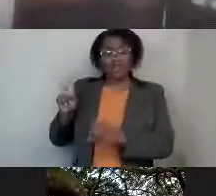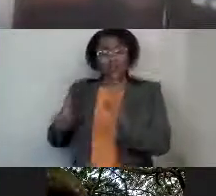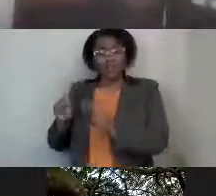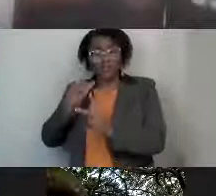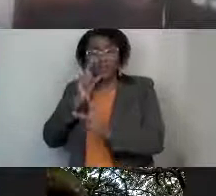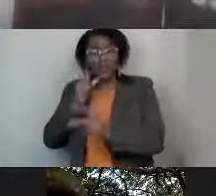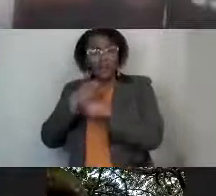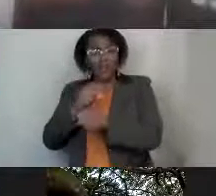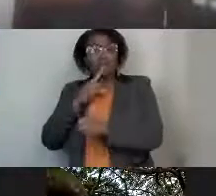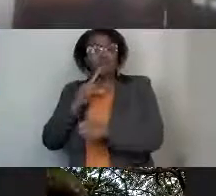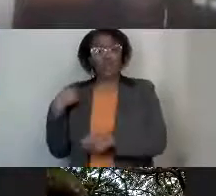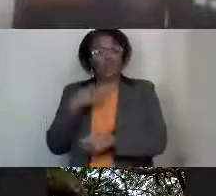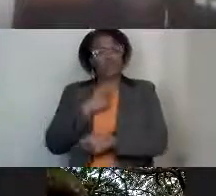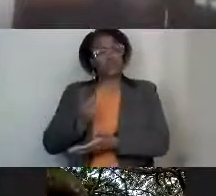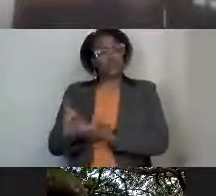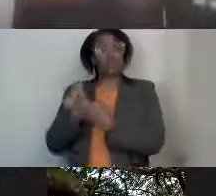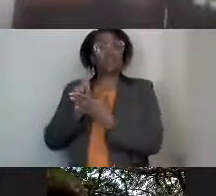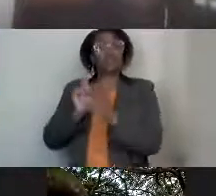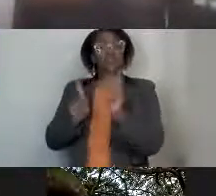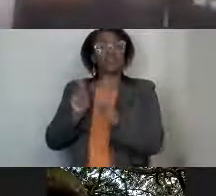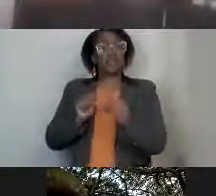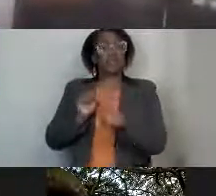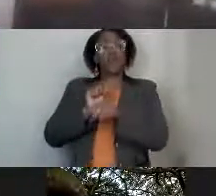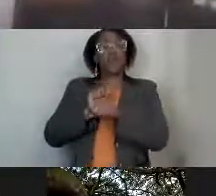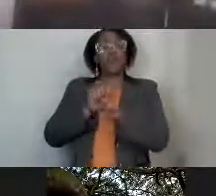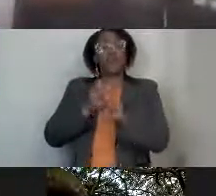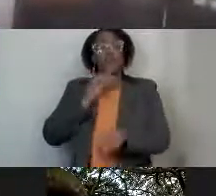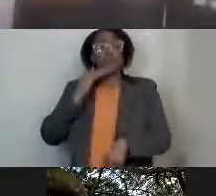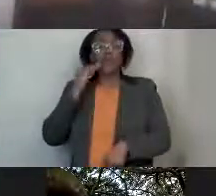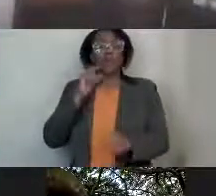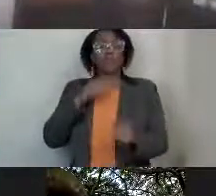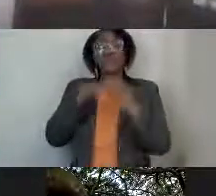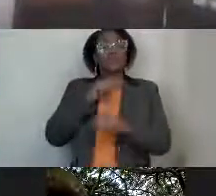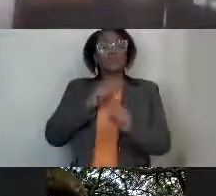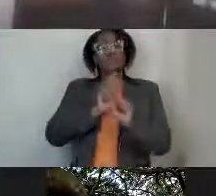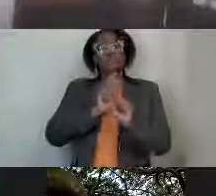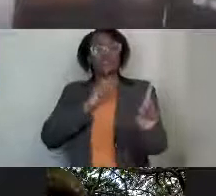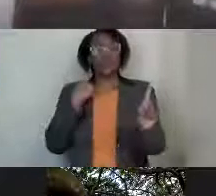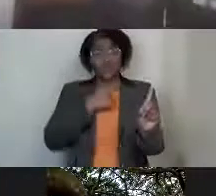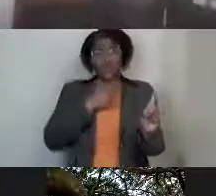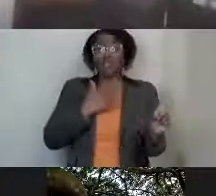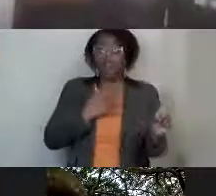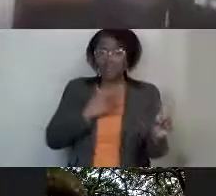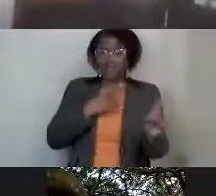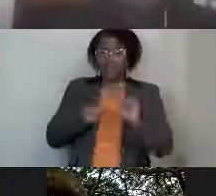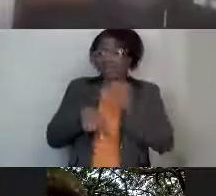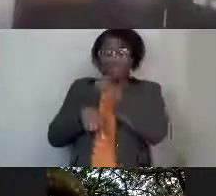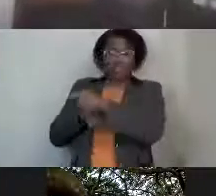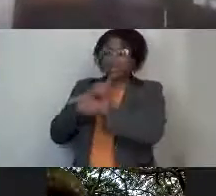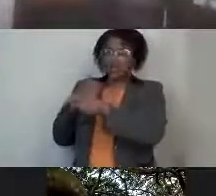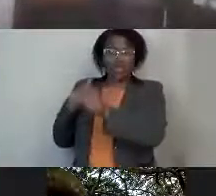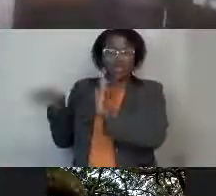the privilege of working from home, have the privilege of social distancing. They are the ones who don't have